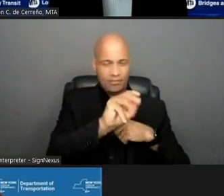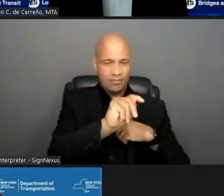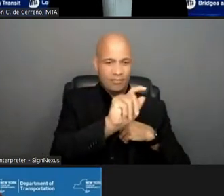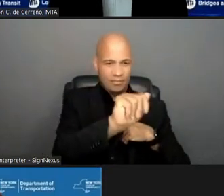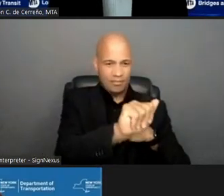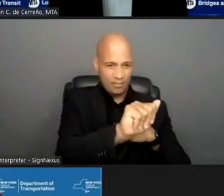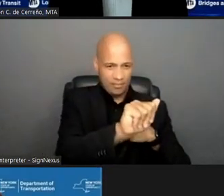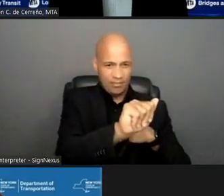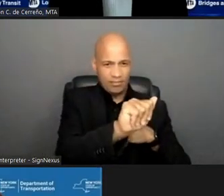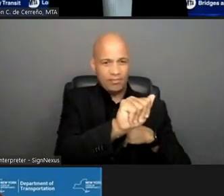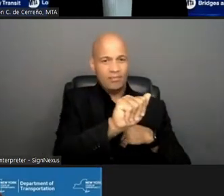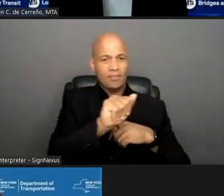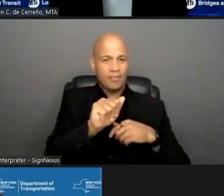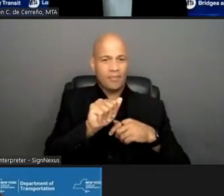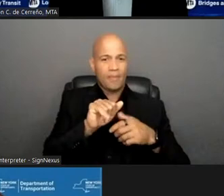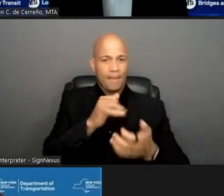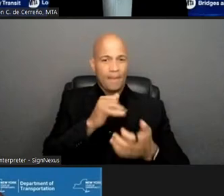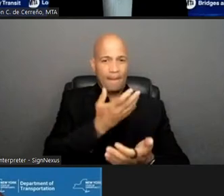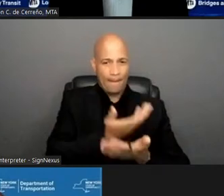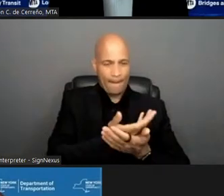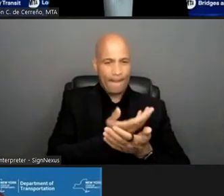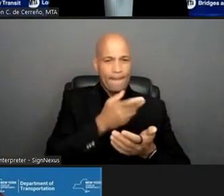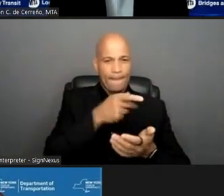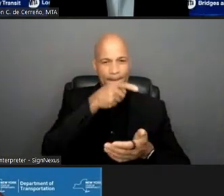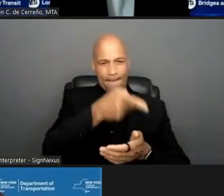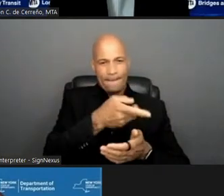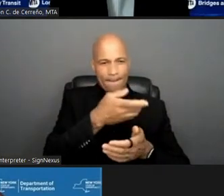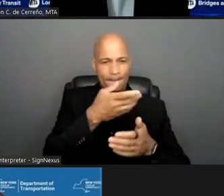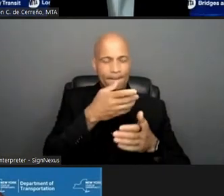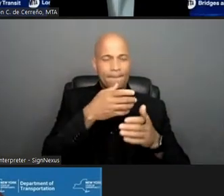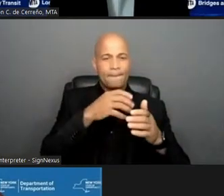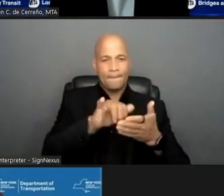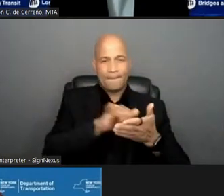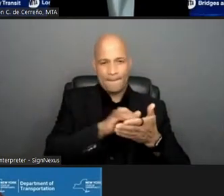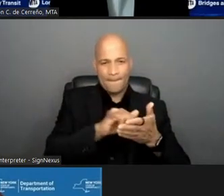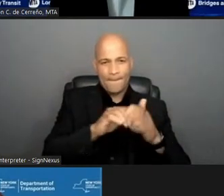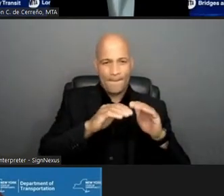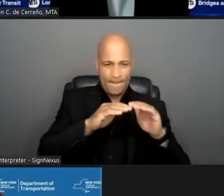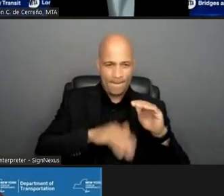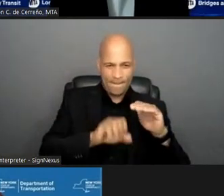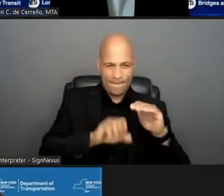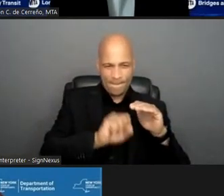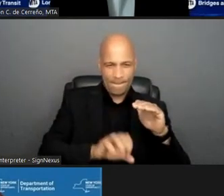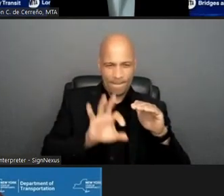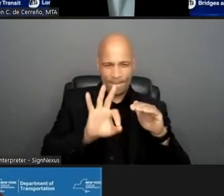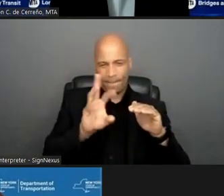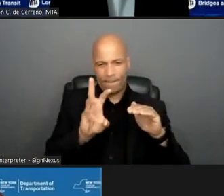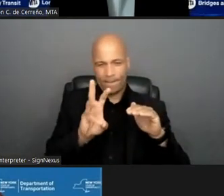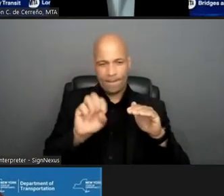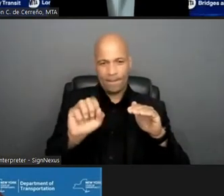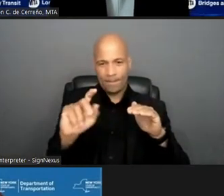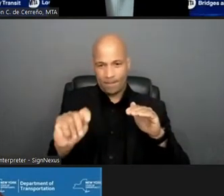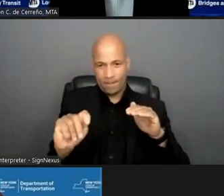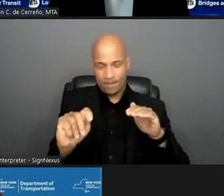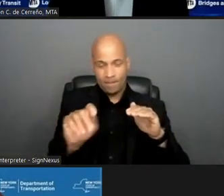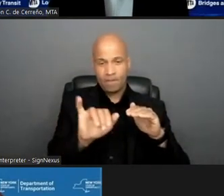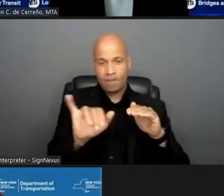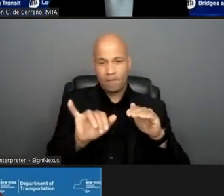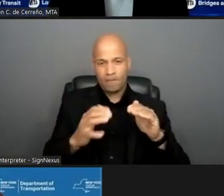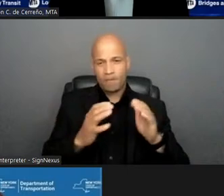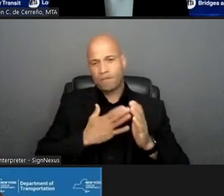or ending in Manhattan south of 96th Street we recommend that the MTA continue the existing 2.75